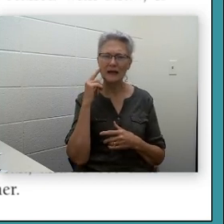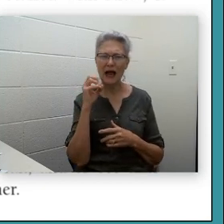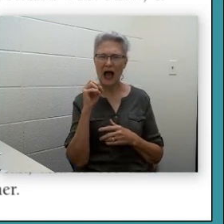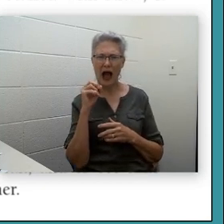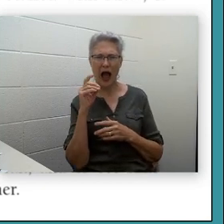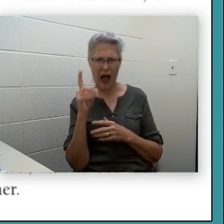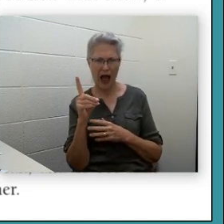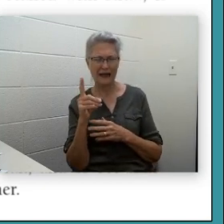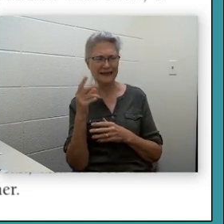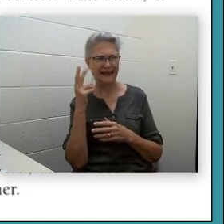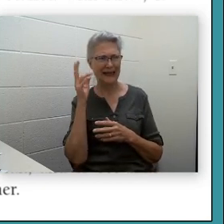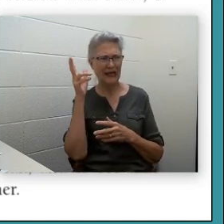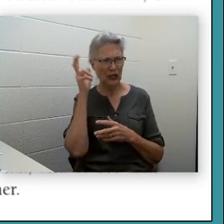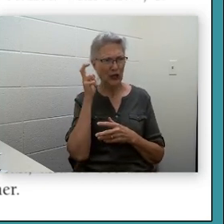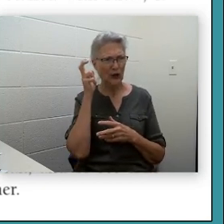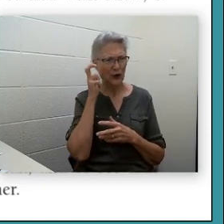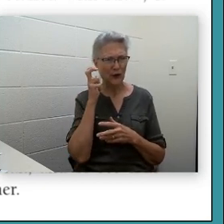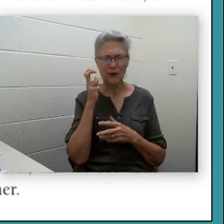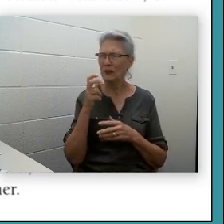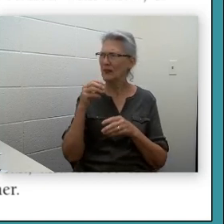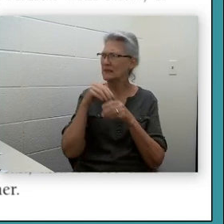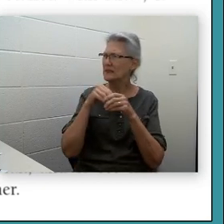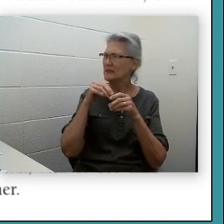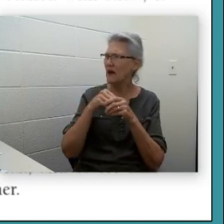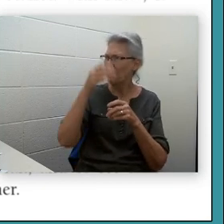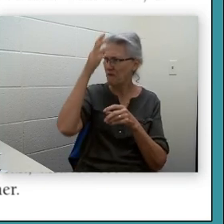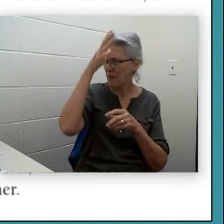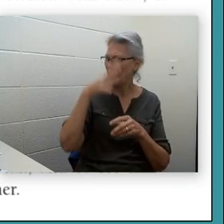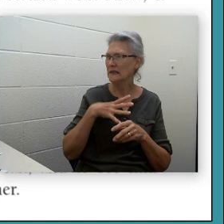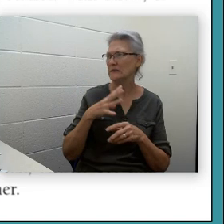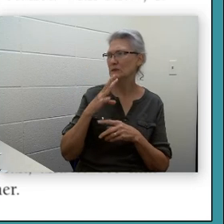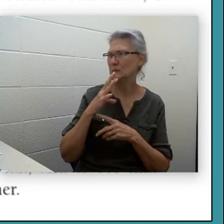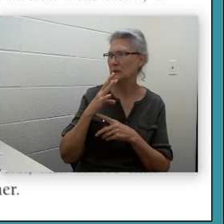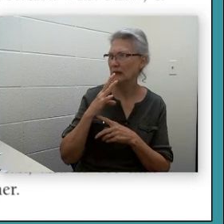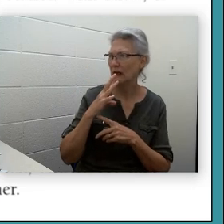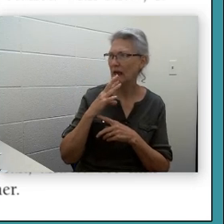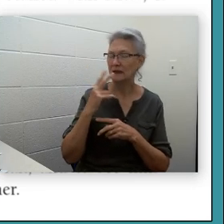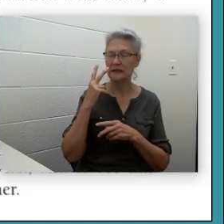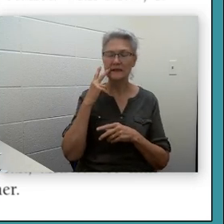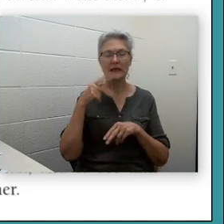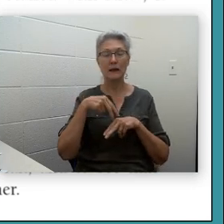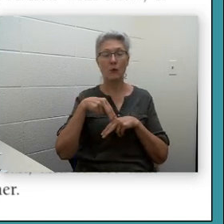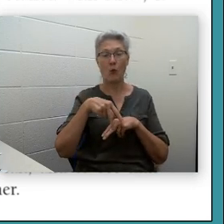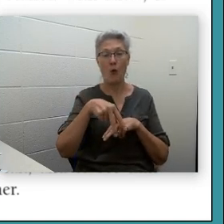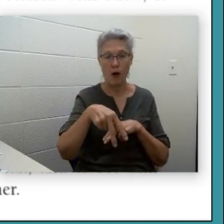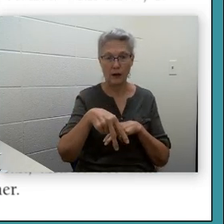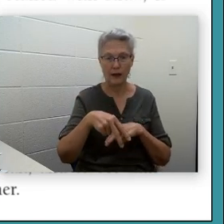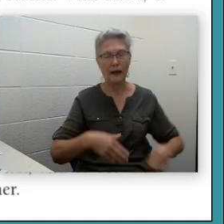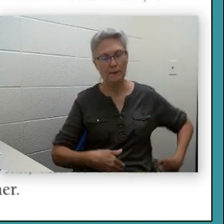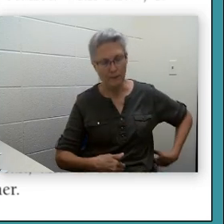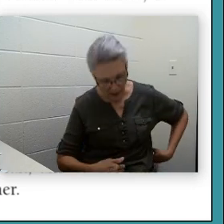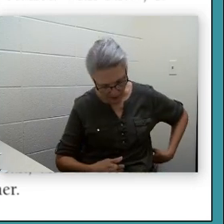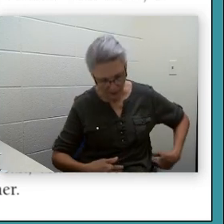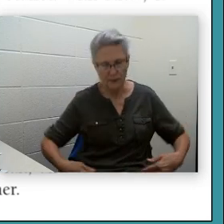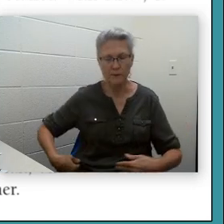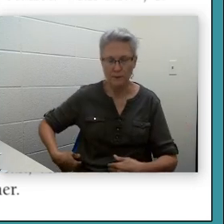to hear a stuffed man speak and to see him bow and walk along beside her.